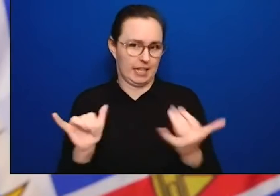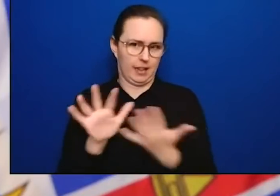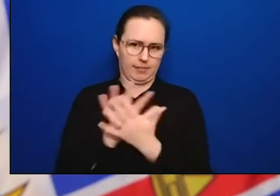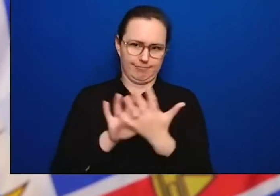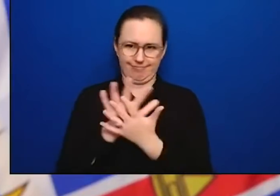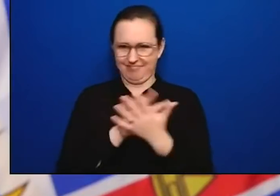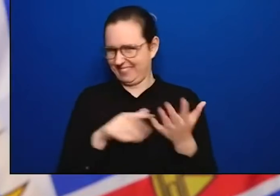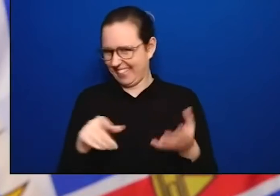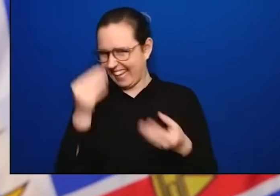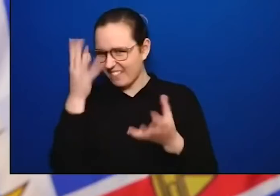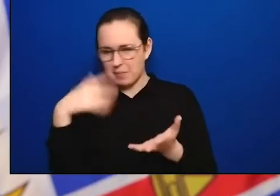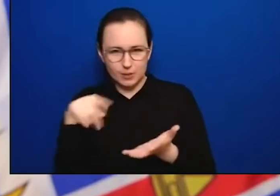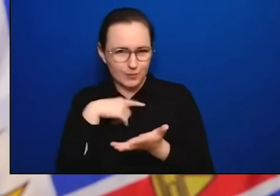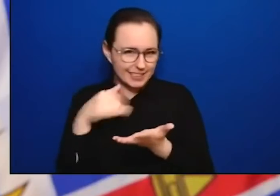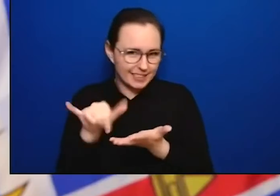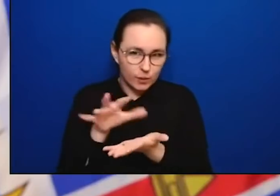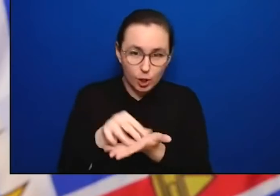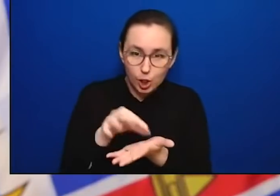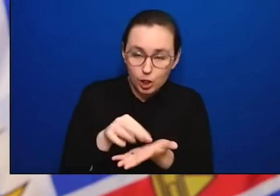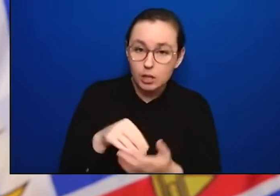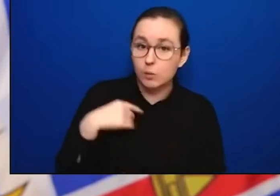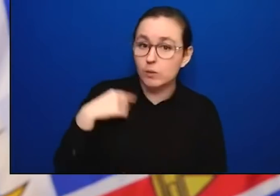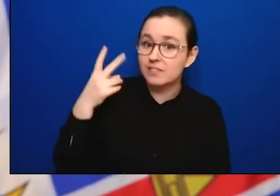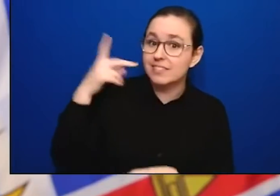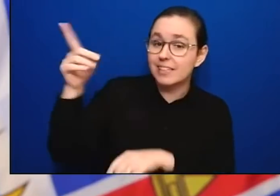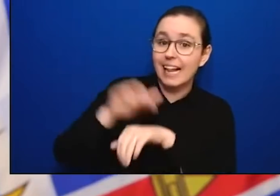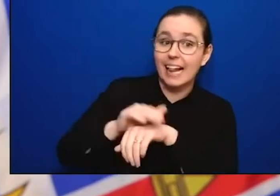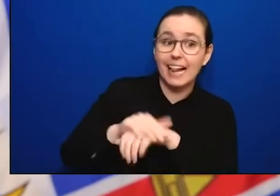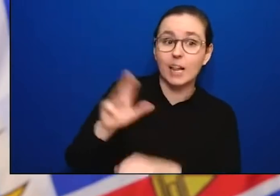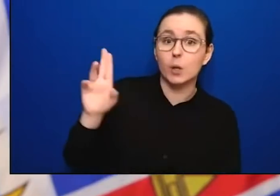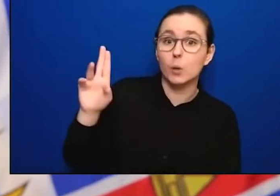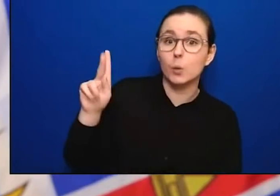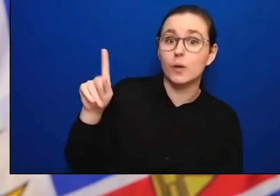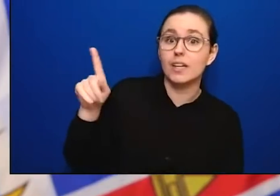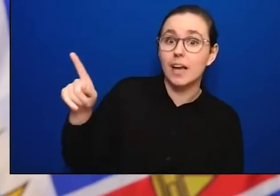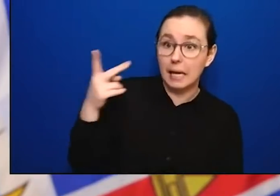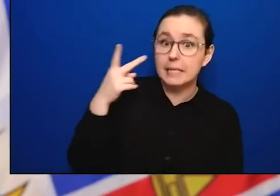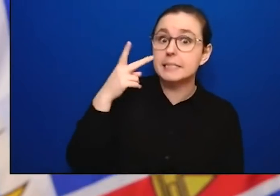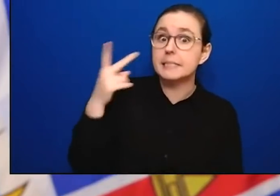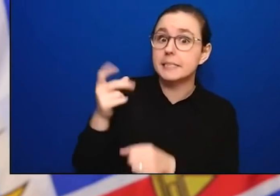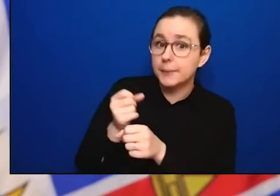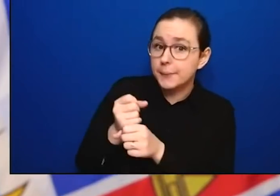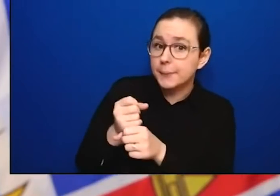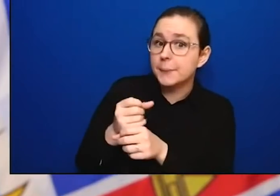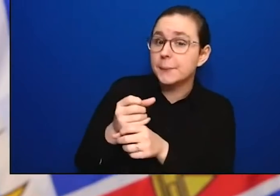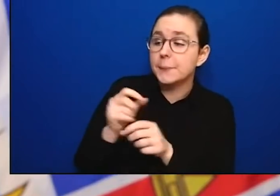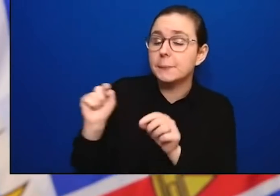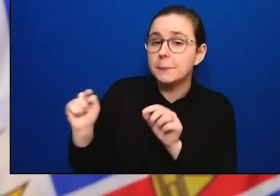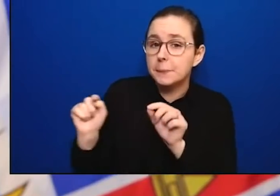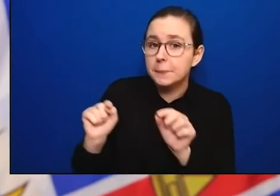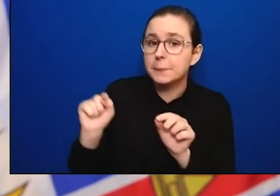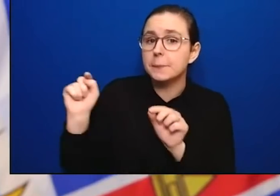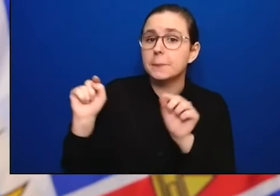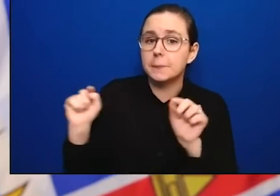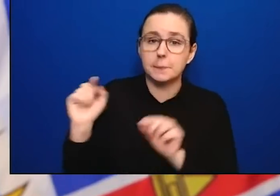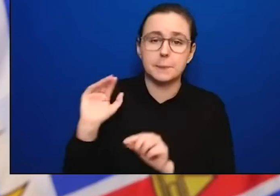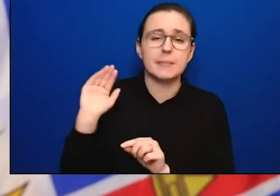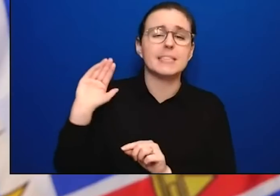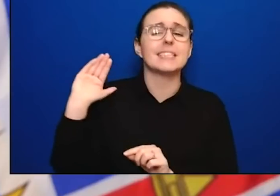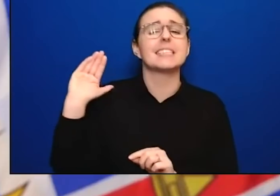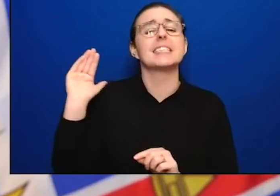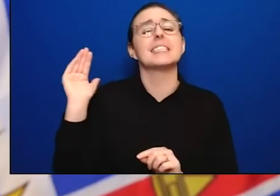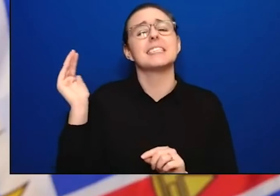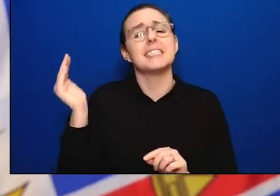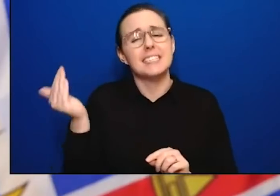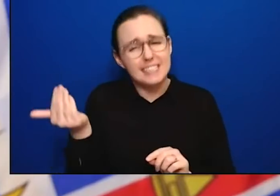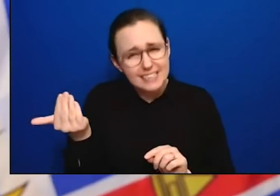a significant difference right now, and there's still a whole lot we don't know. We have seen in the UK